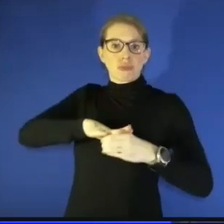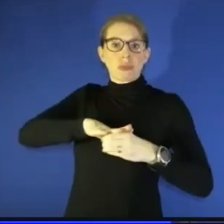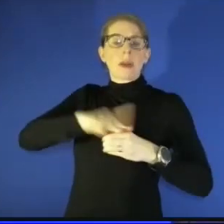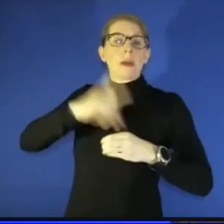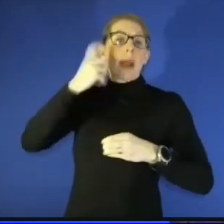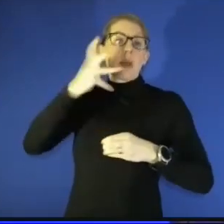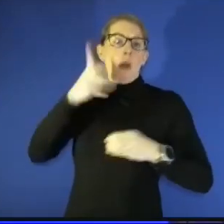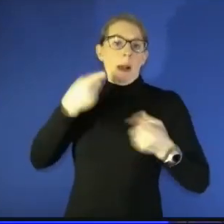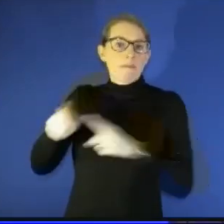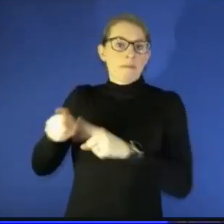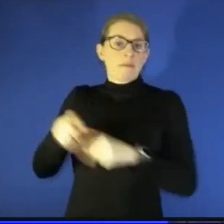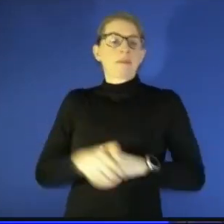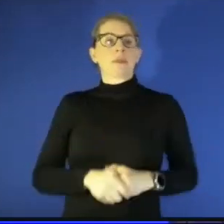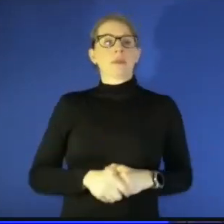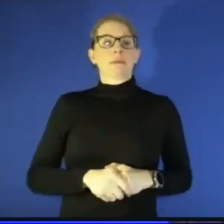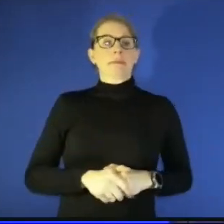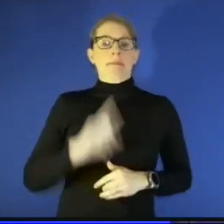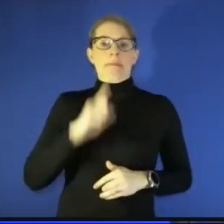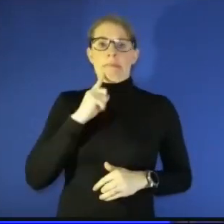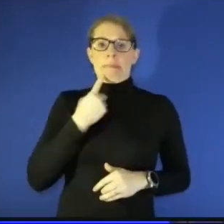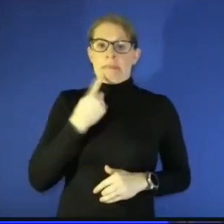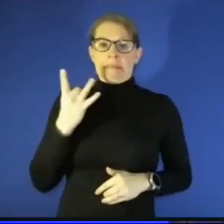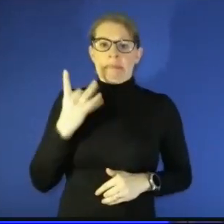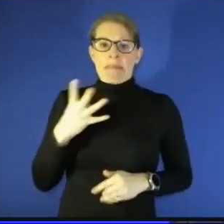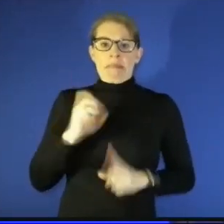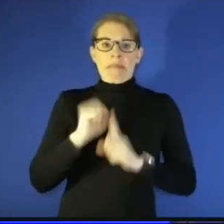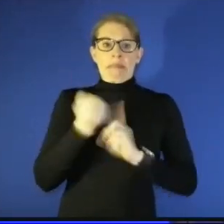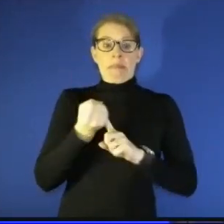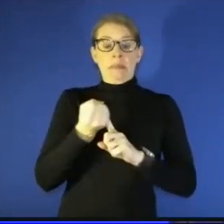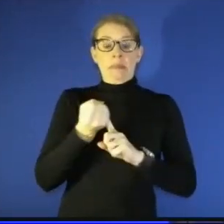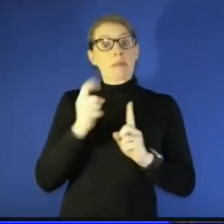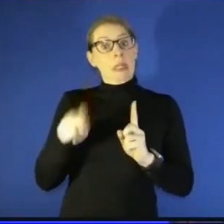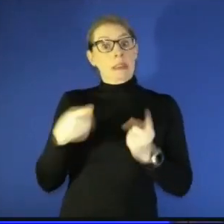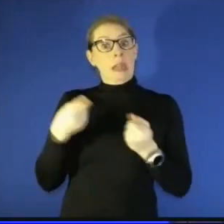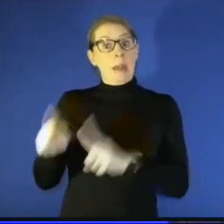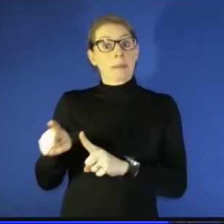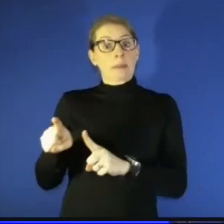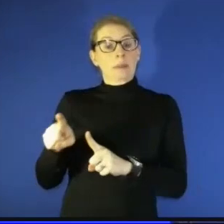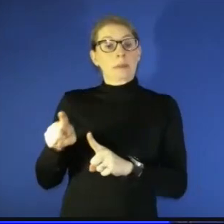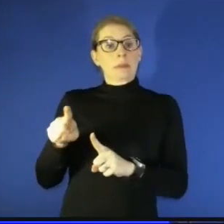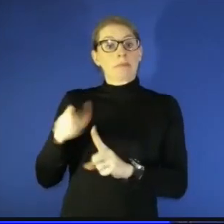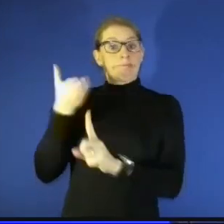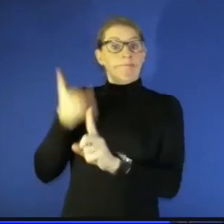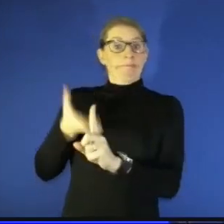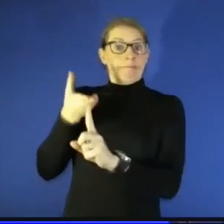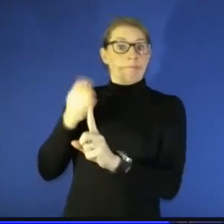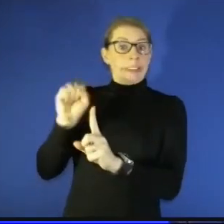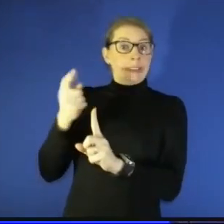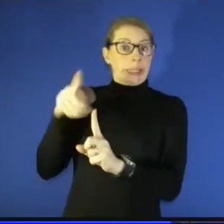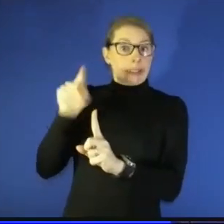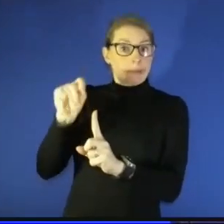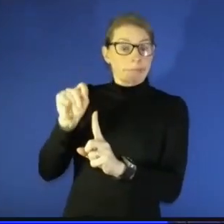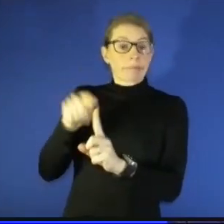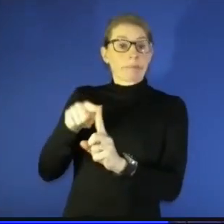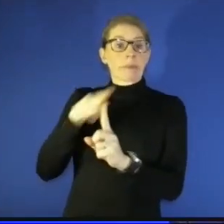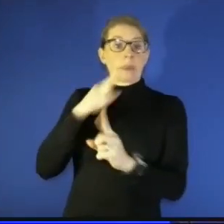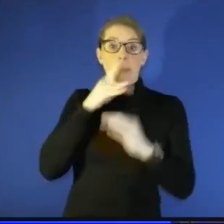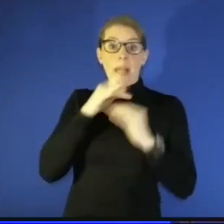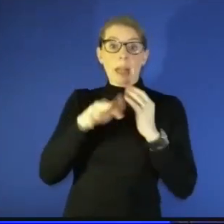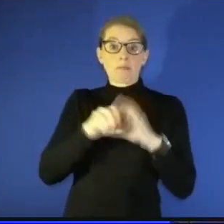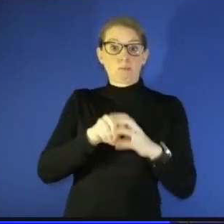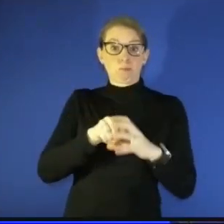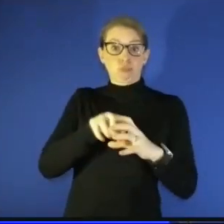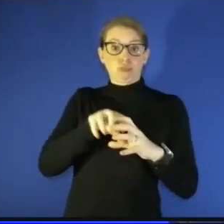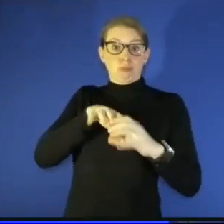extreme circumstance, such as what must have happened to Mr. Sagat, the accumulation of blood can put enough pressure on the brain